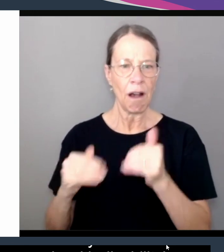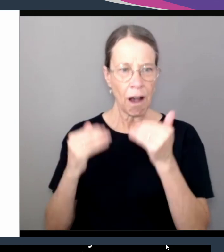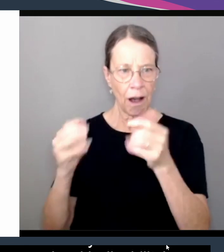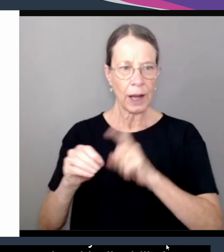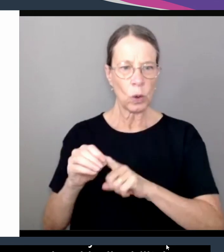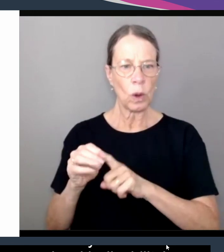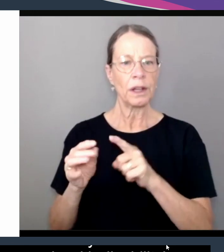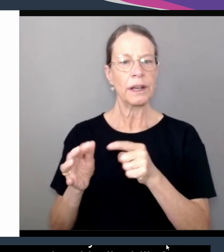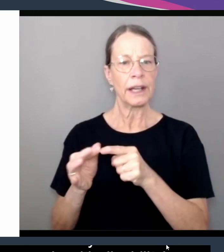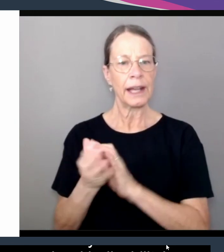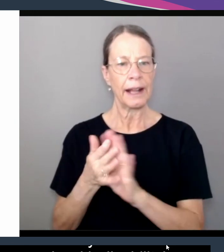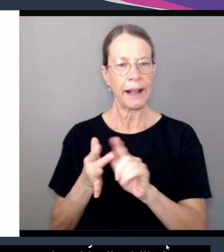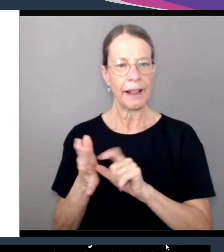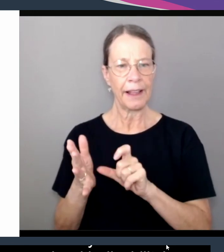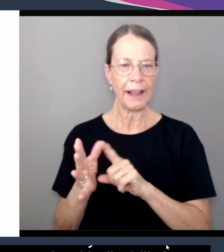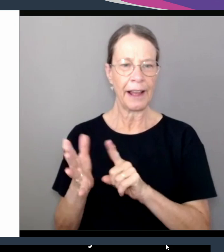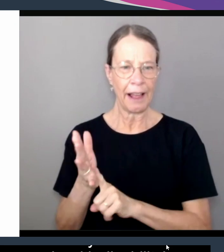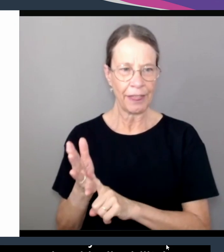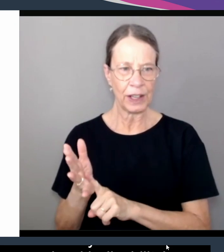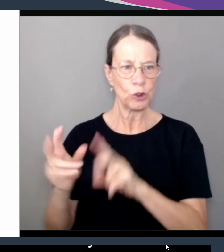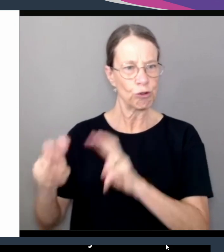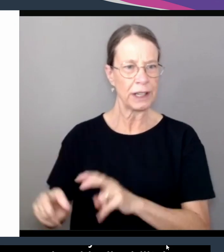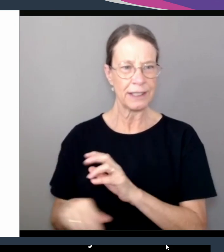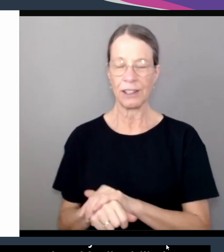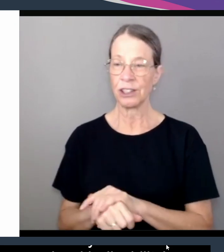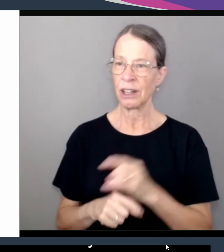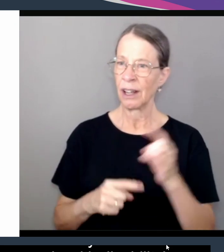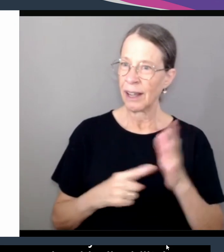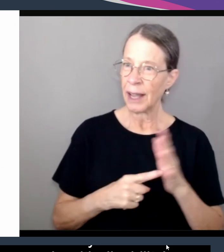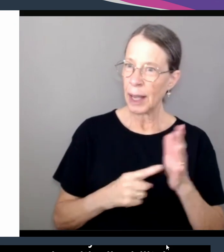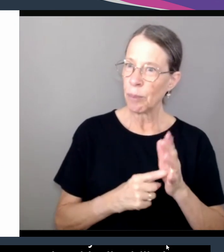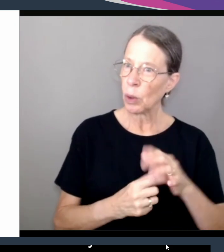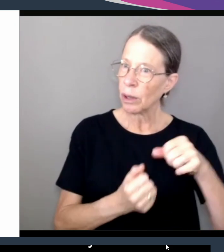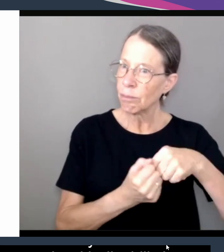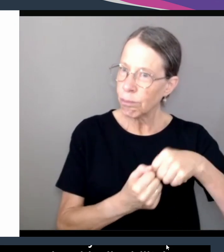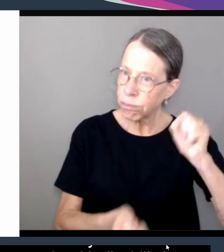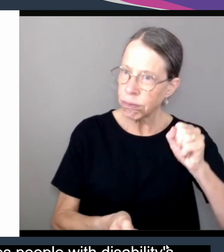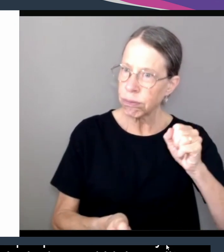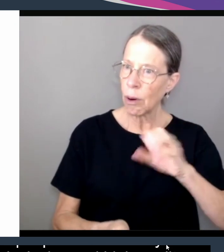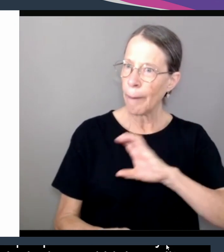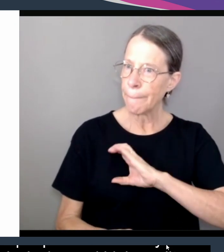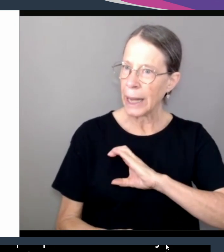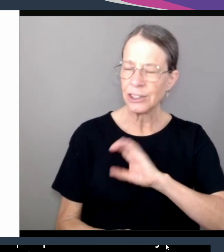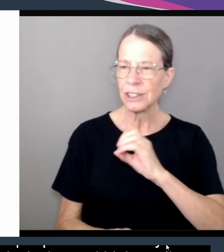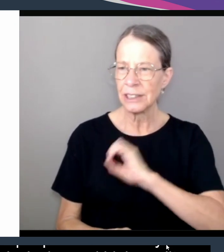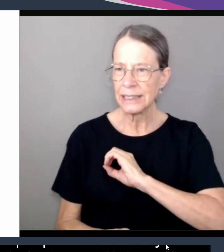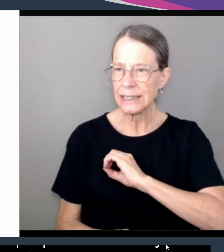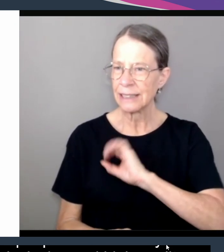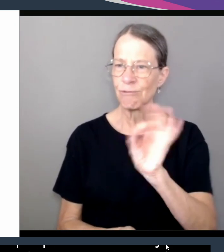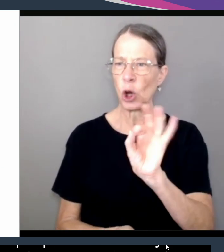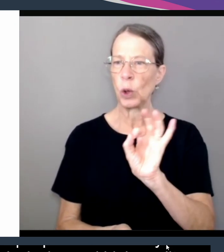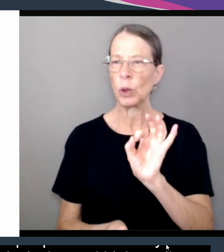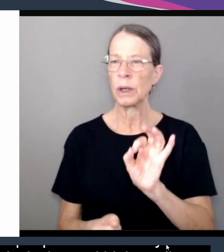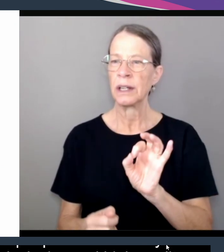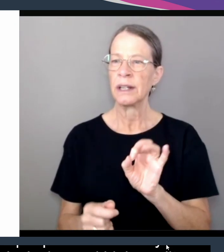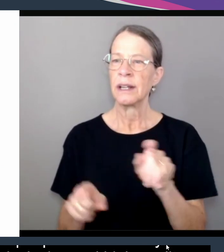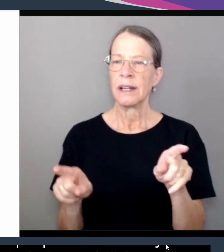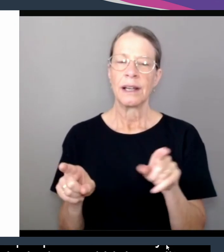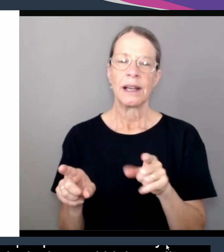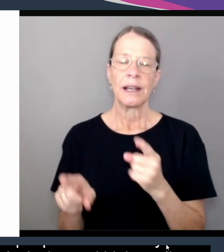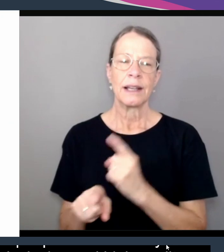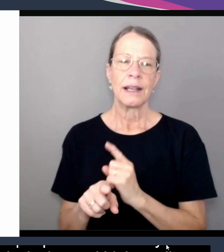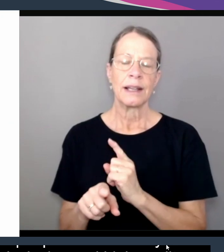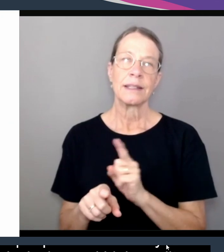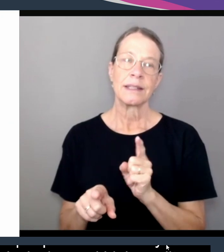really about badges or modules, although that's how we're delivering it. It's really about shifting power. And it's about supporting